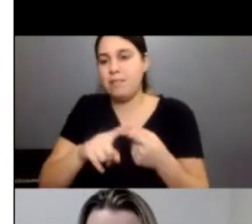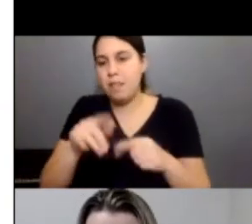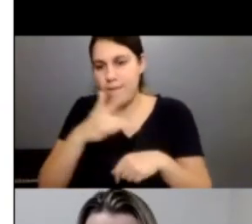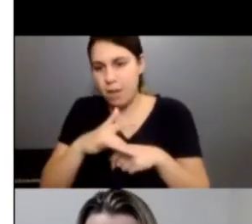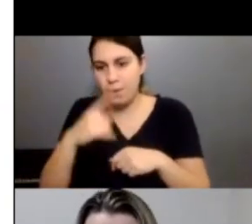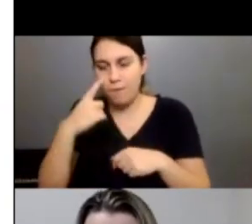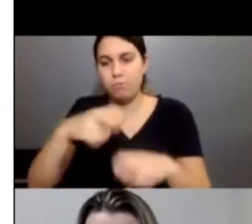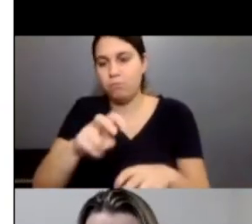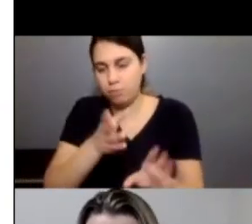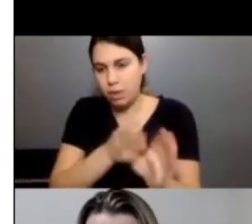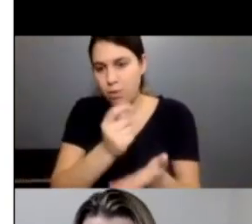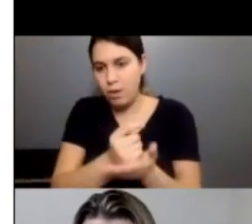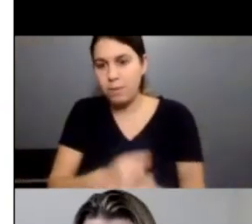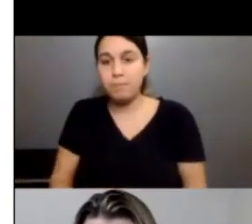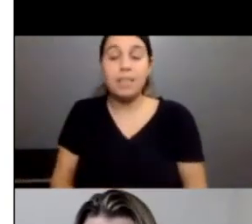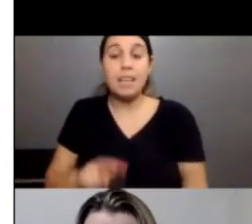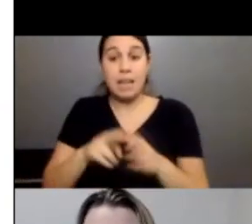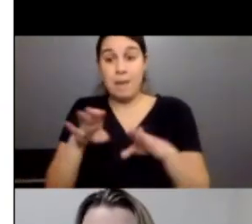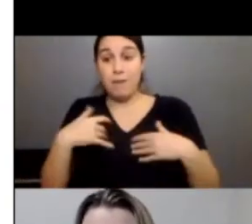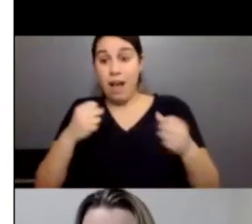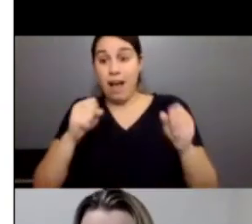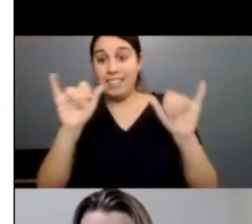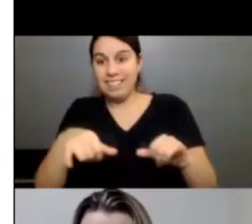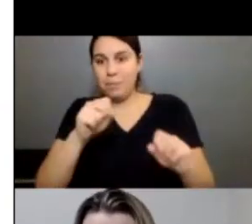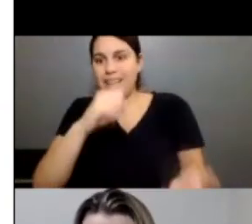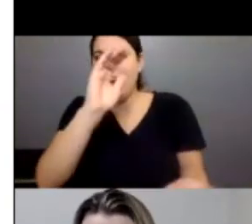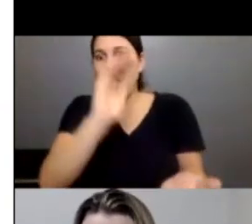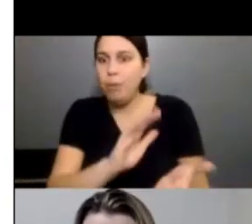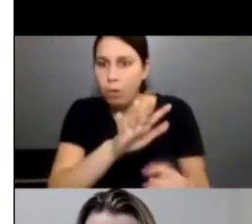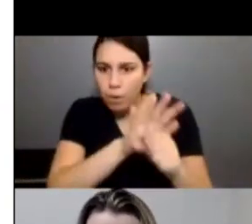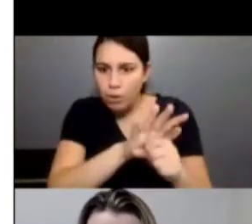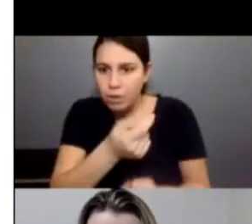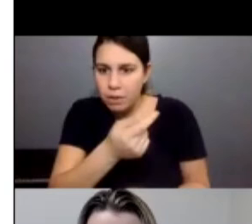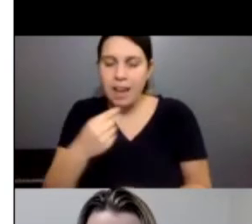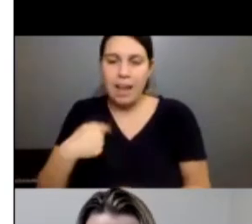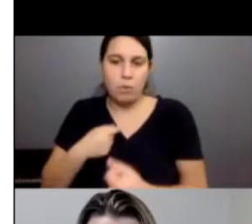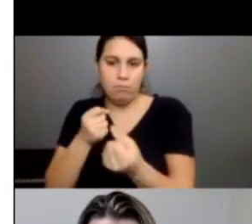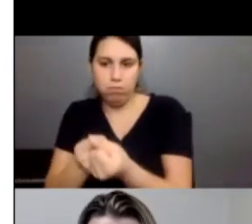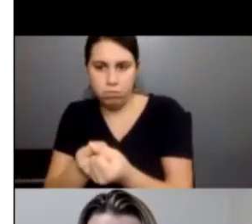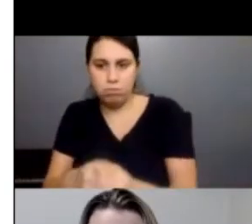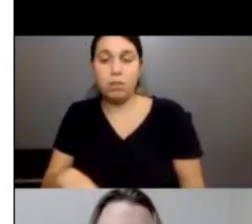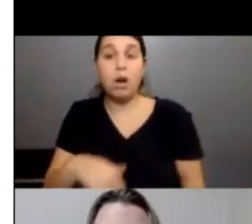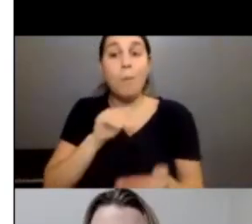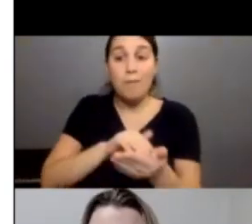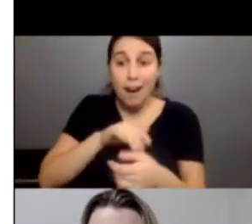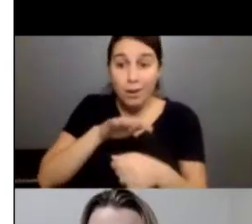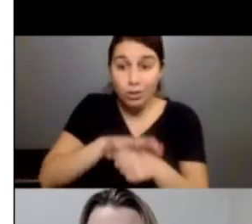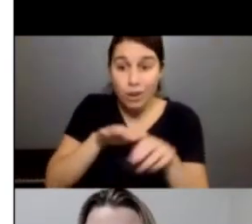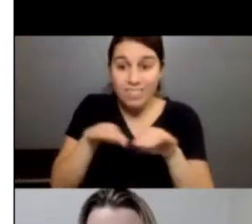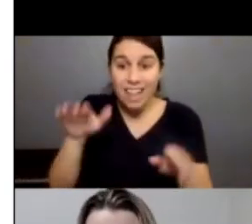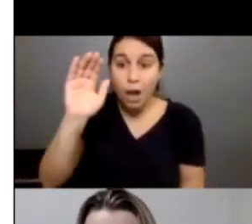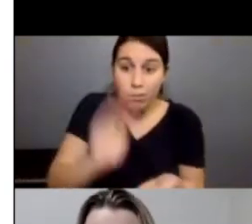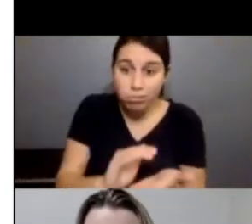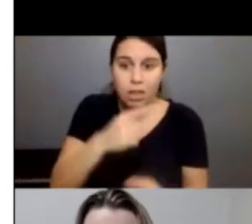able to reduce the pressure on the behavioral health system. Other additional benefits is we reduce provider stress levels. They know